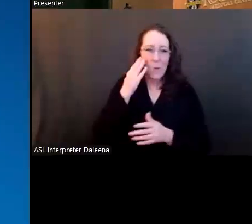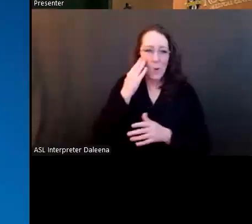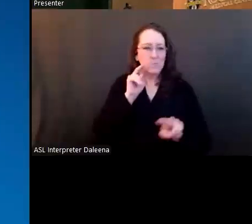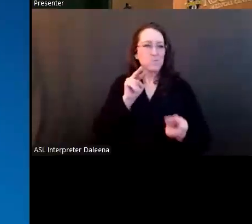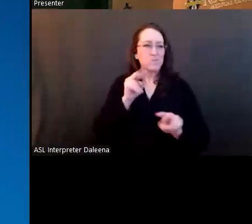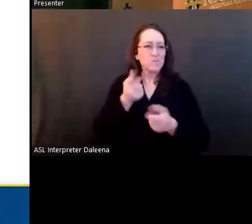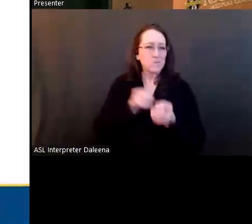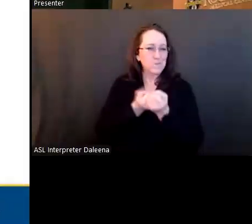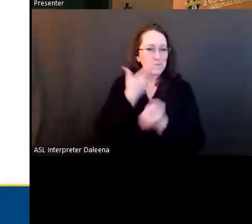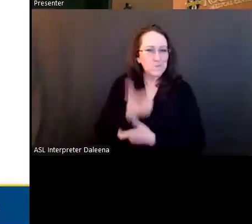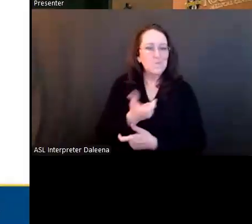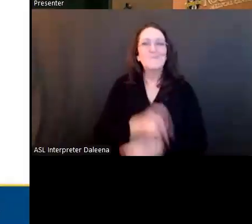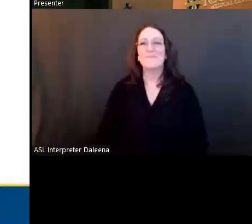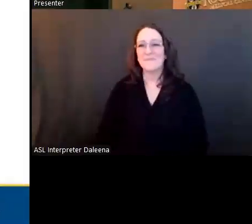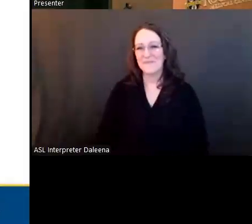us.